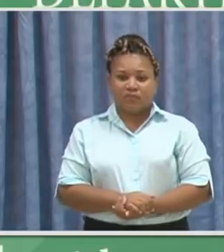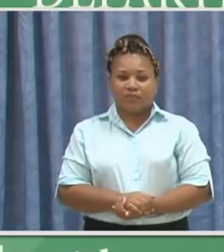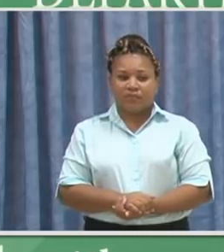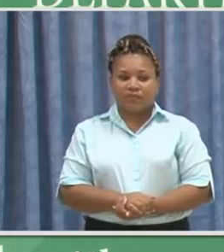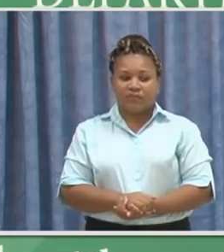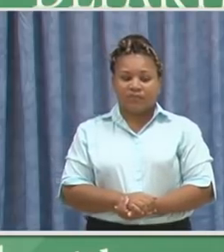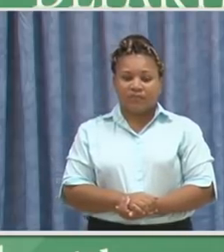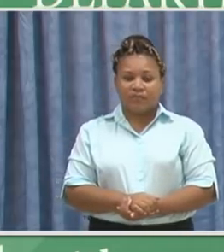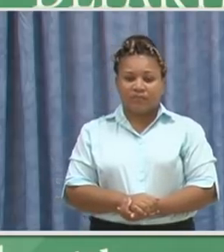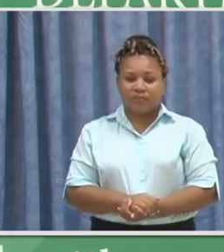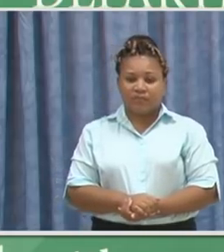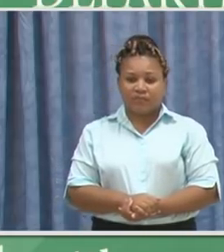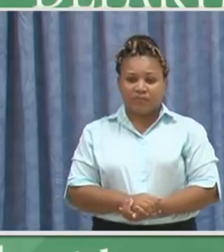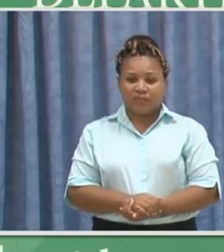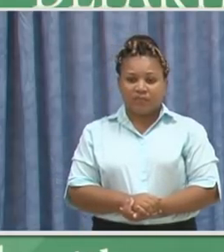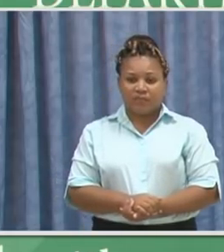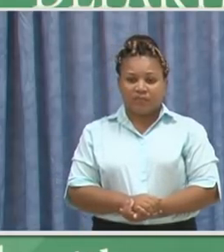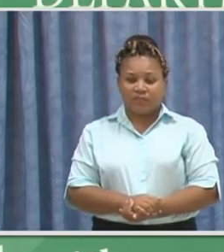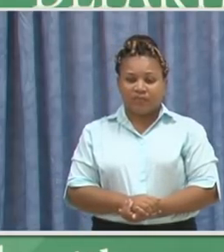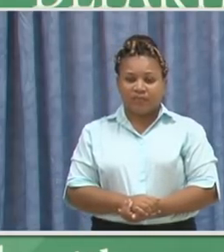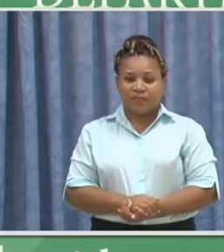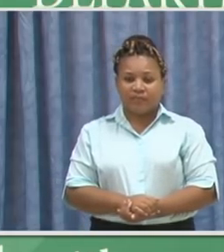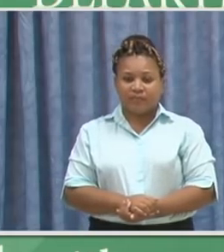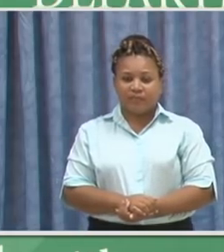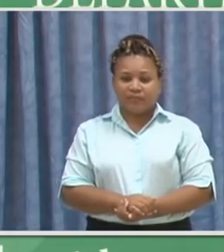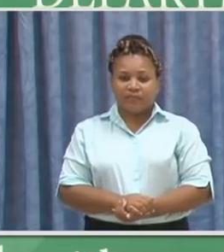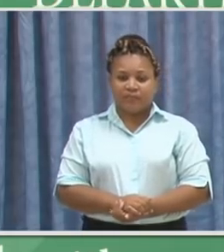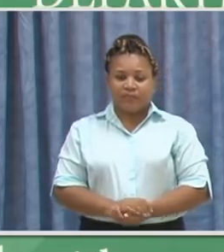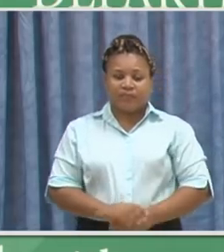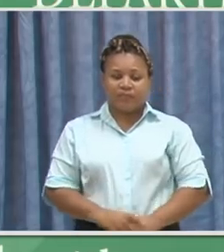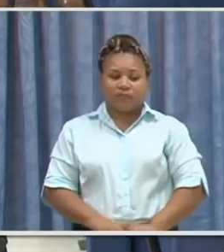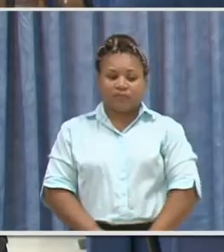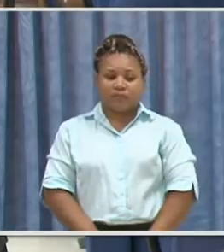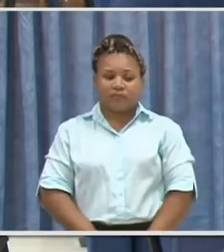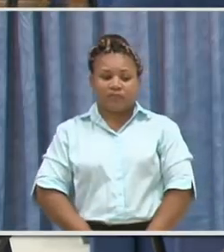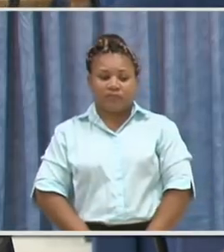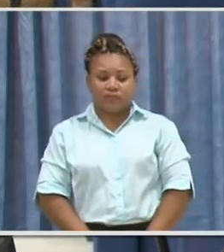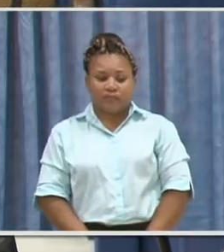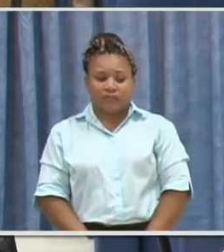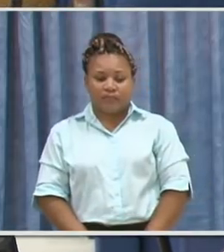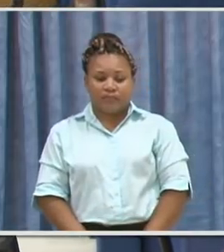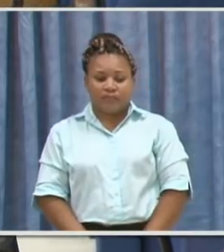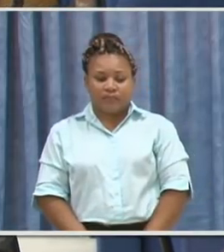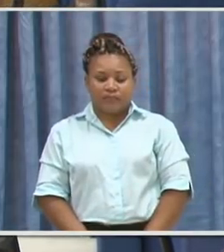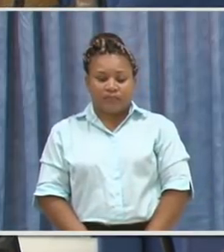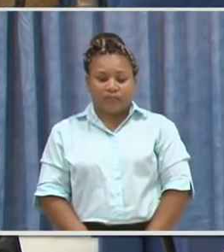only 11 cases tested positive, and the last case was since